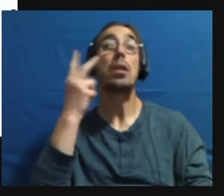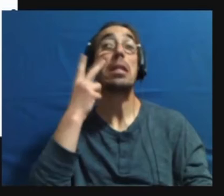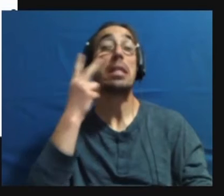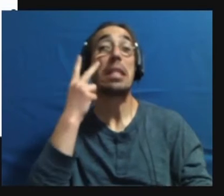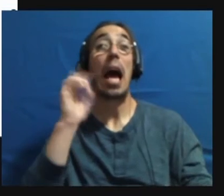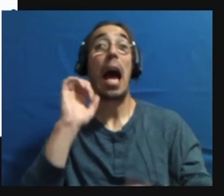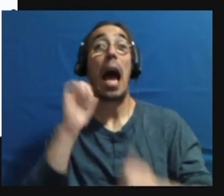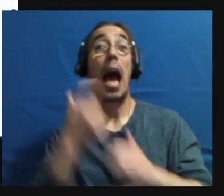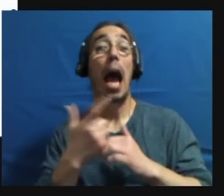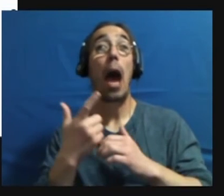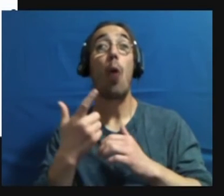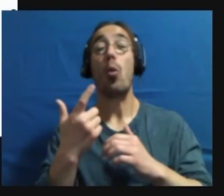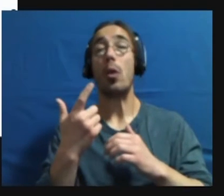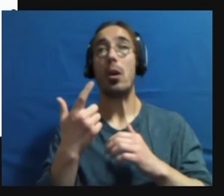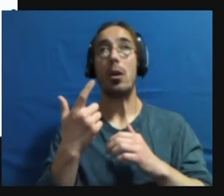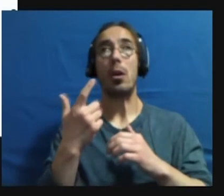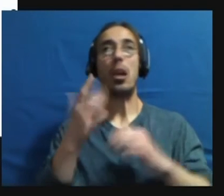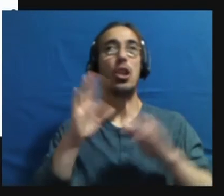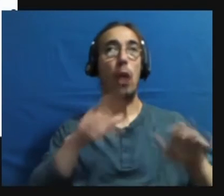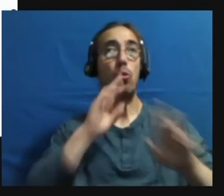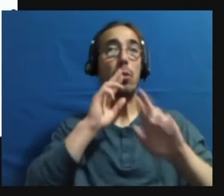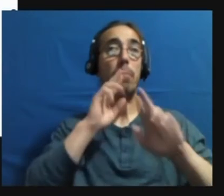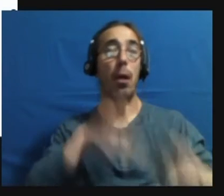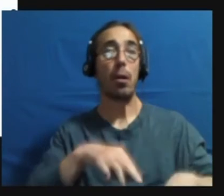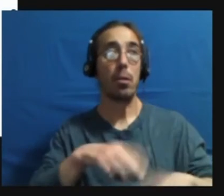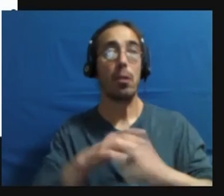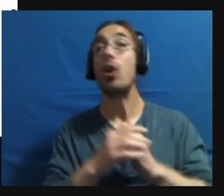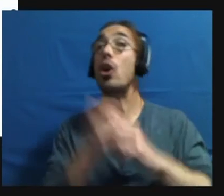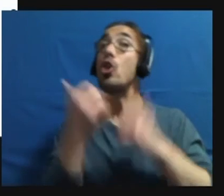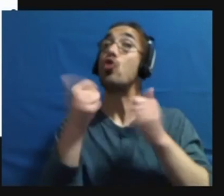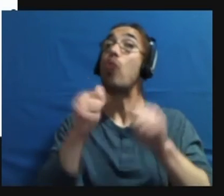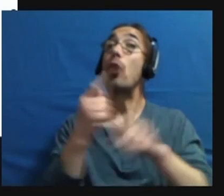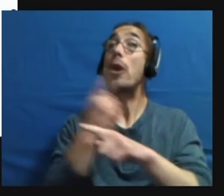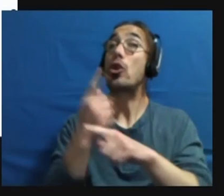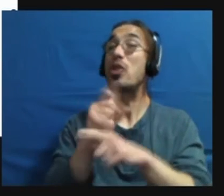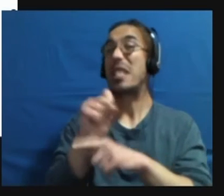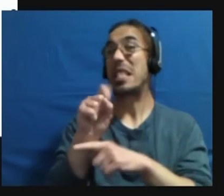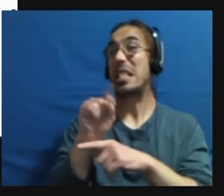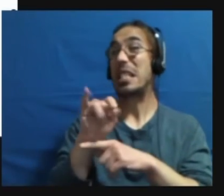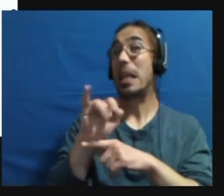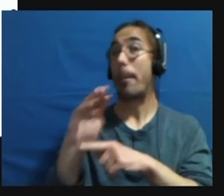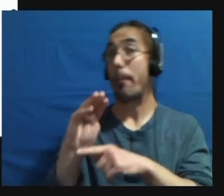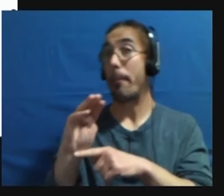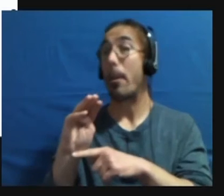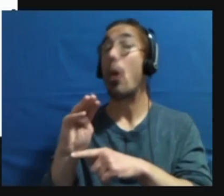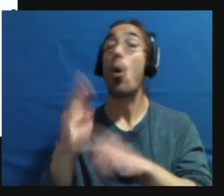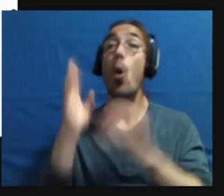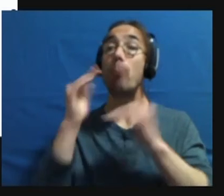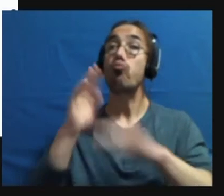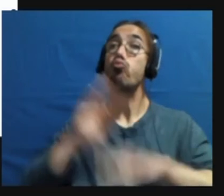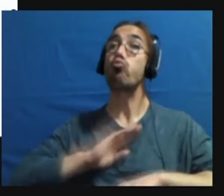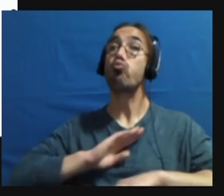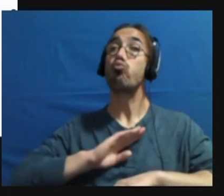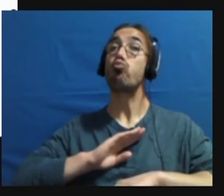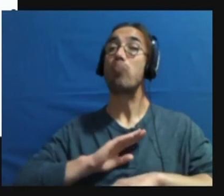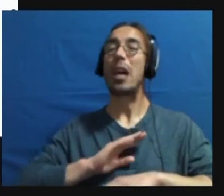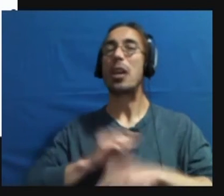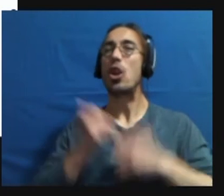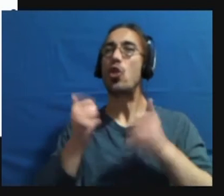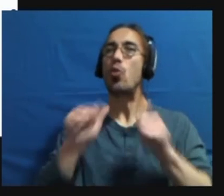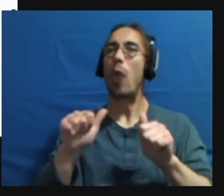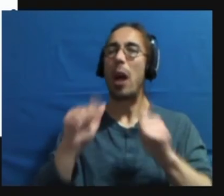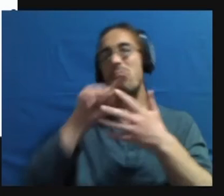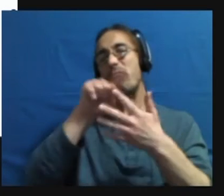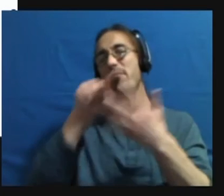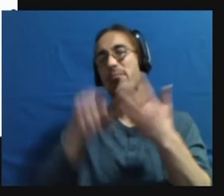try exploring additional stems that might meet his sensory needs, and then swapping through those stems. So that